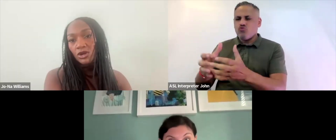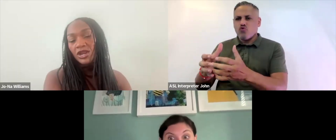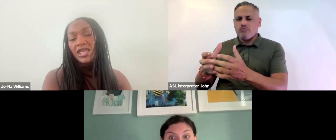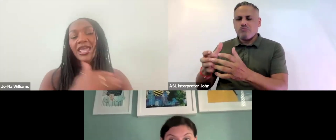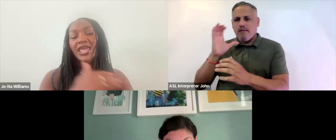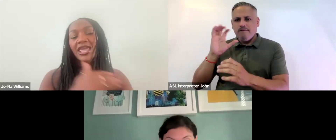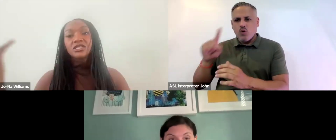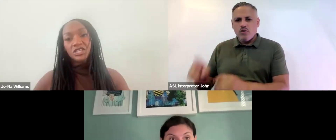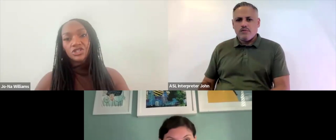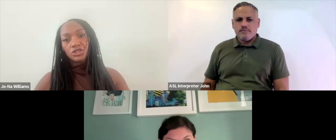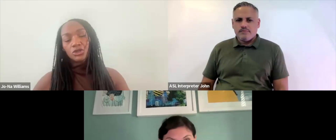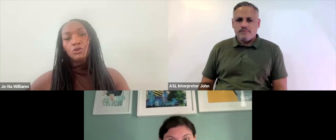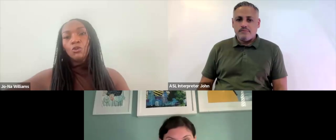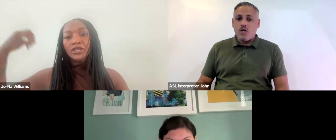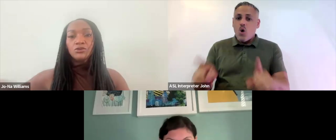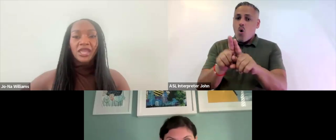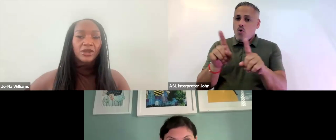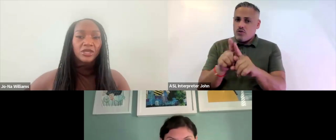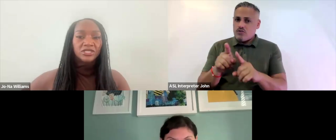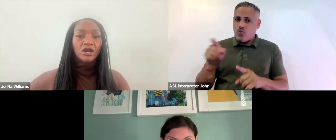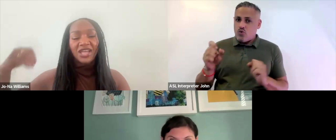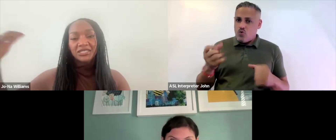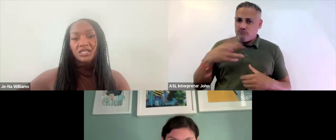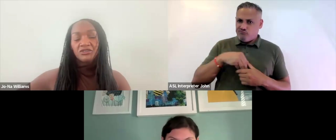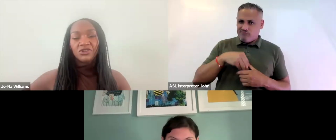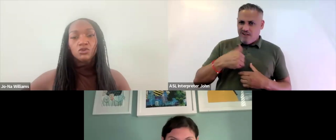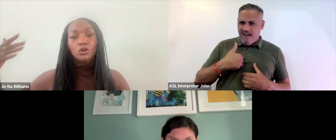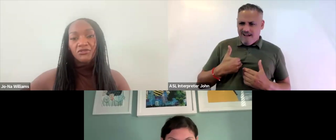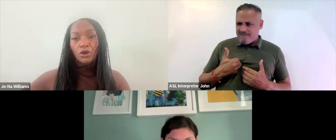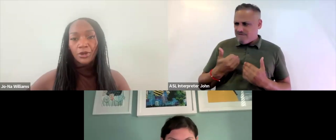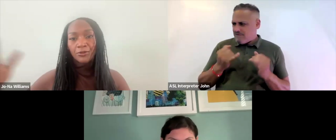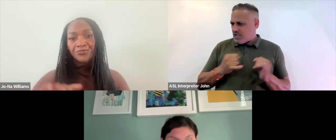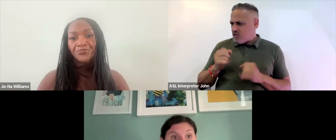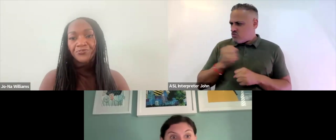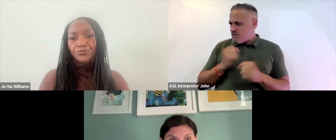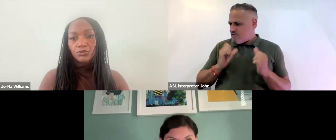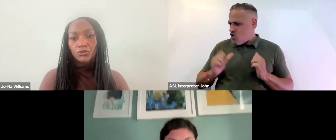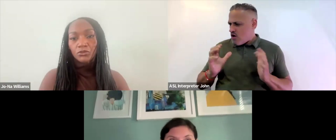looking for, in addition to what you carry yourself as an individual performer.